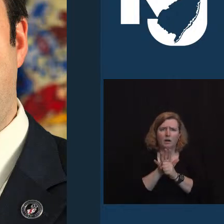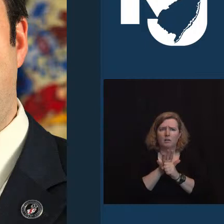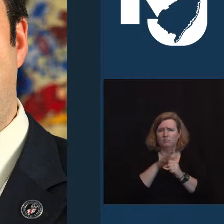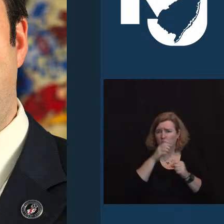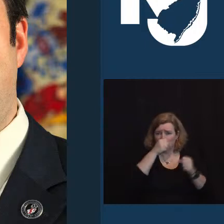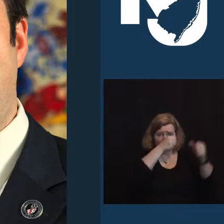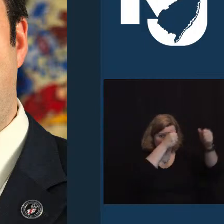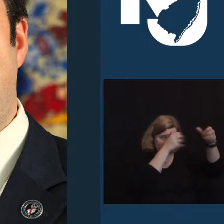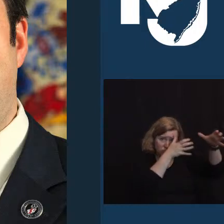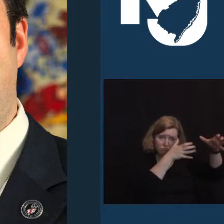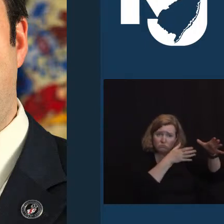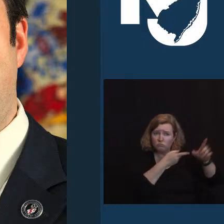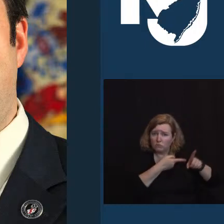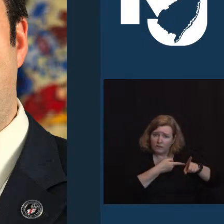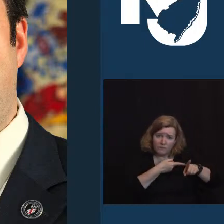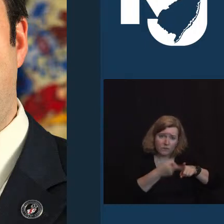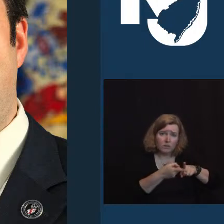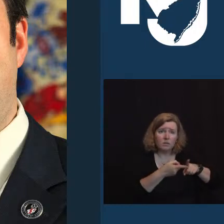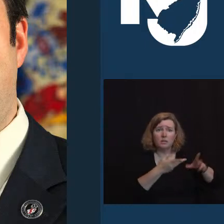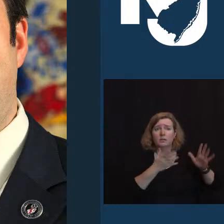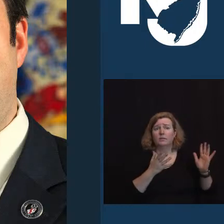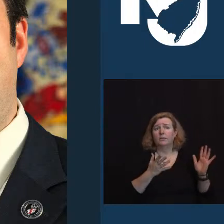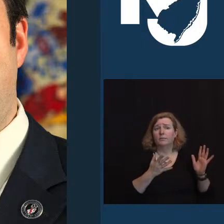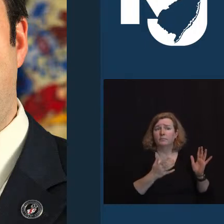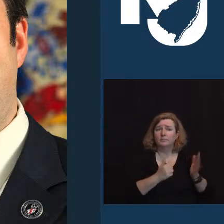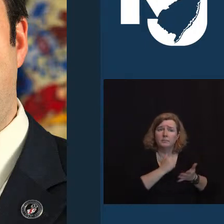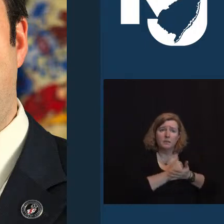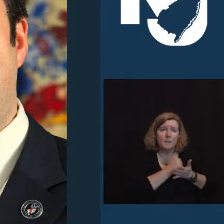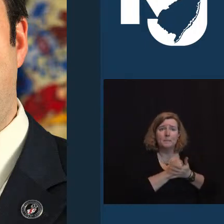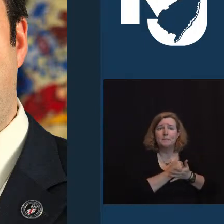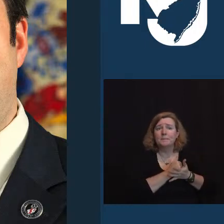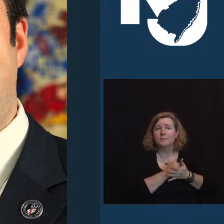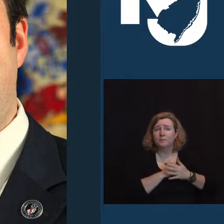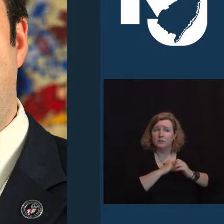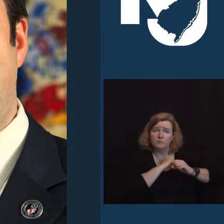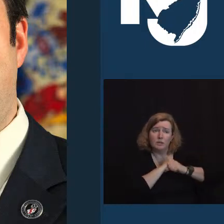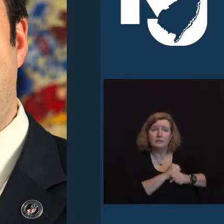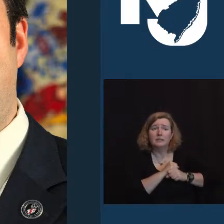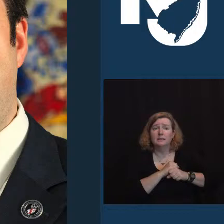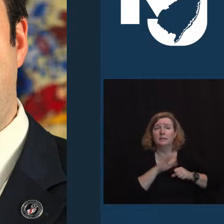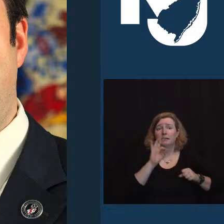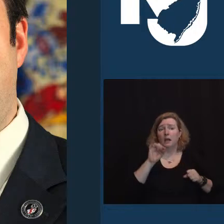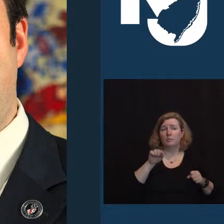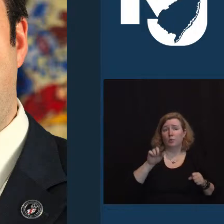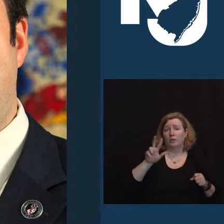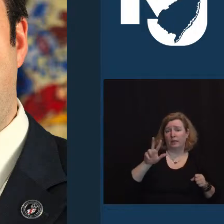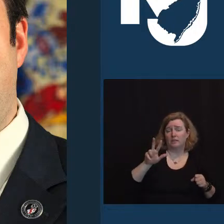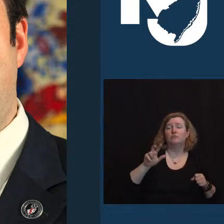protect the 9.3 million residents of New Jersey, to